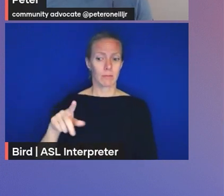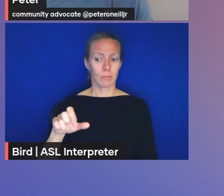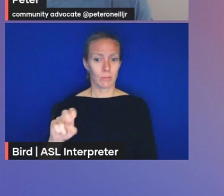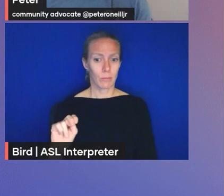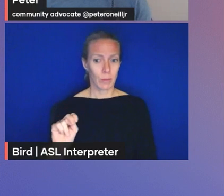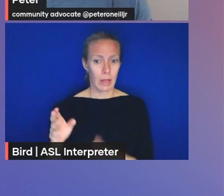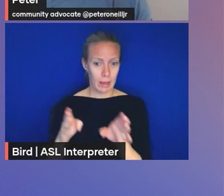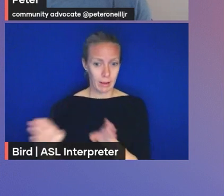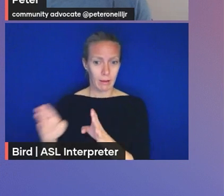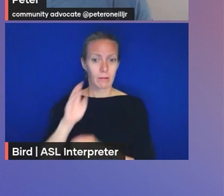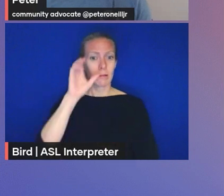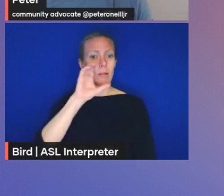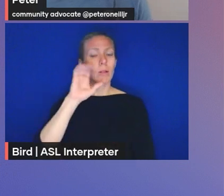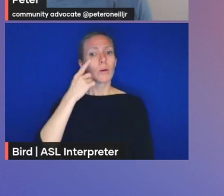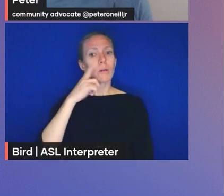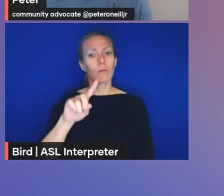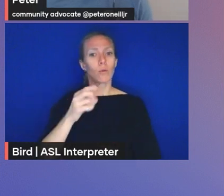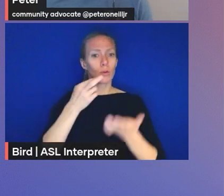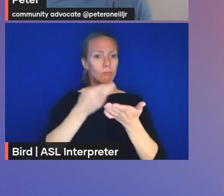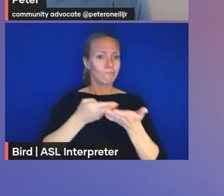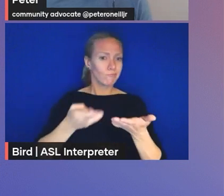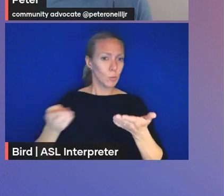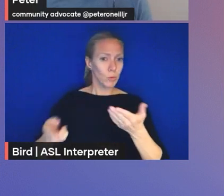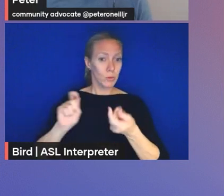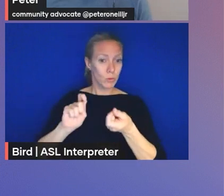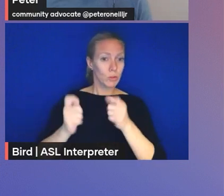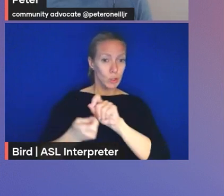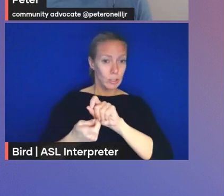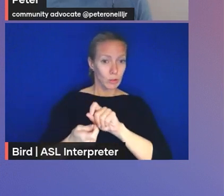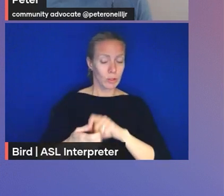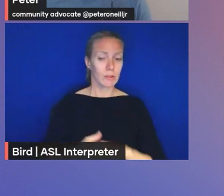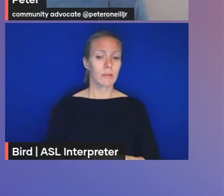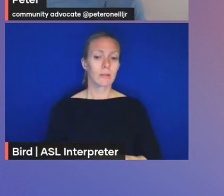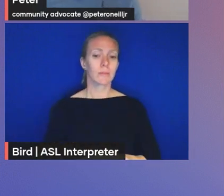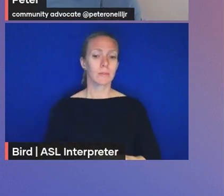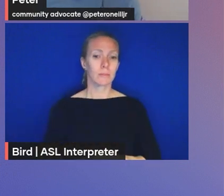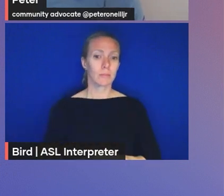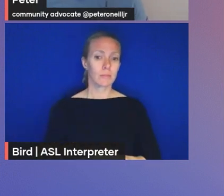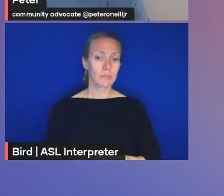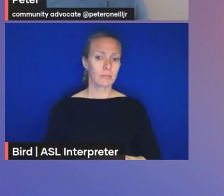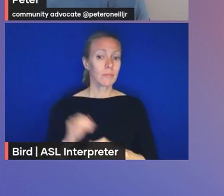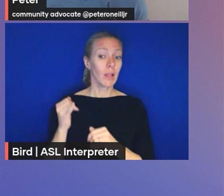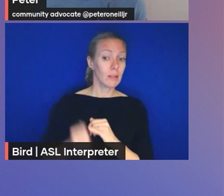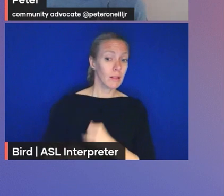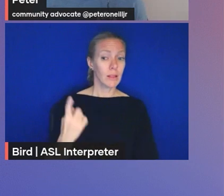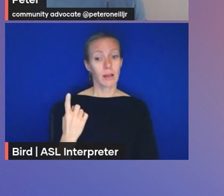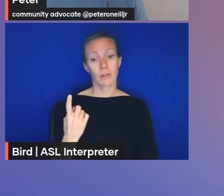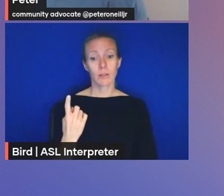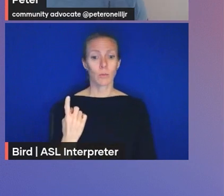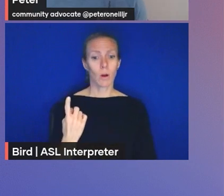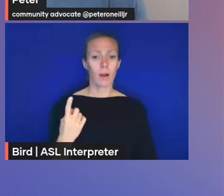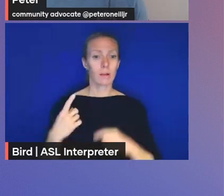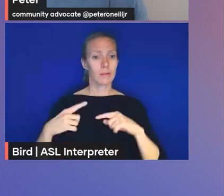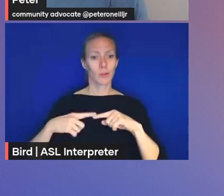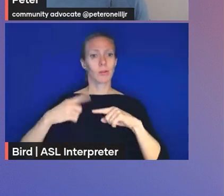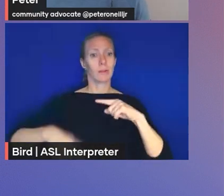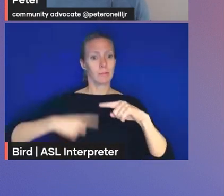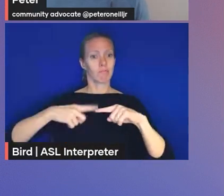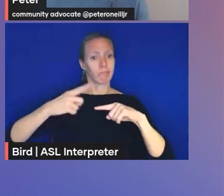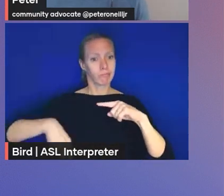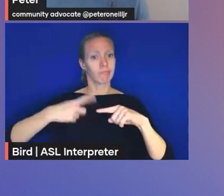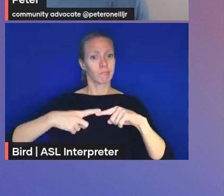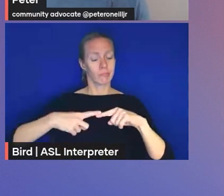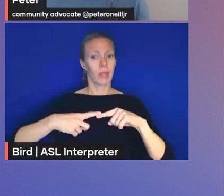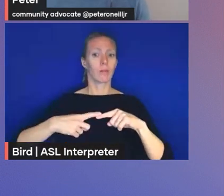look for resource changes. And then this last one is kind of cycle through all of those resource changes. So anything